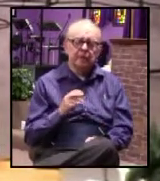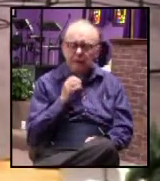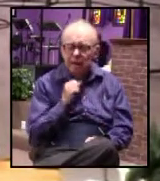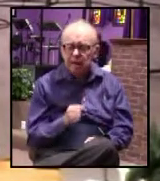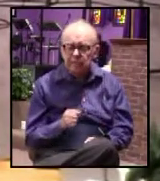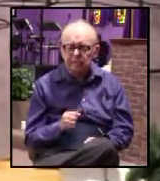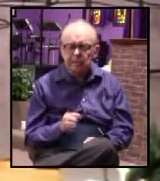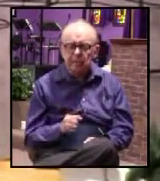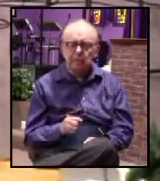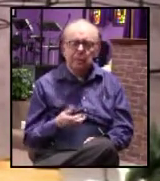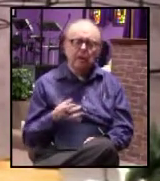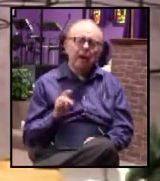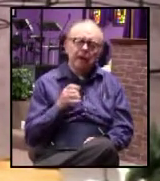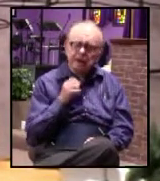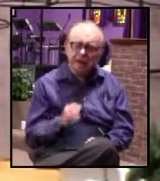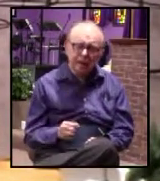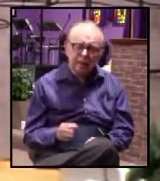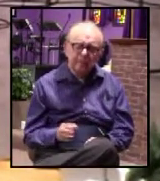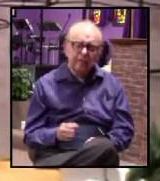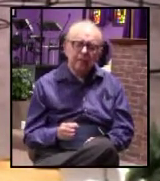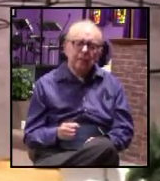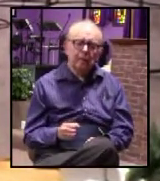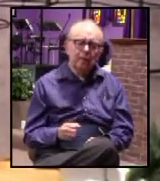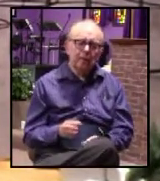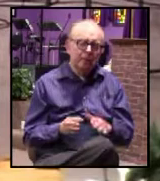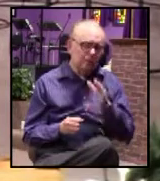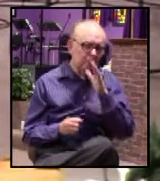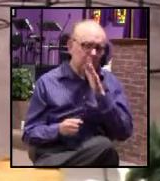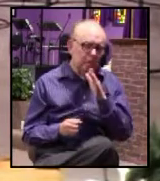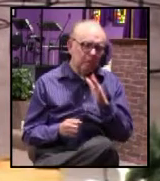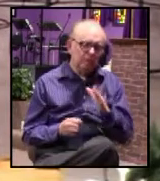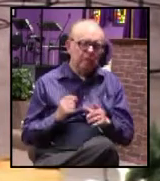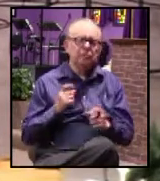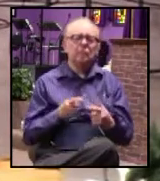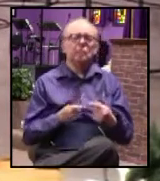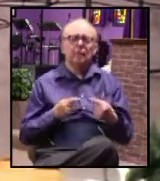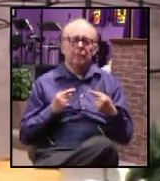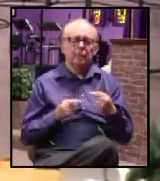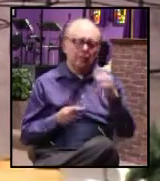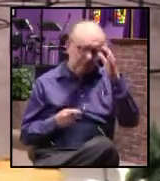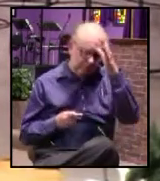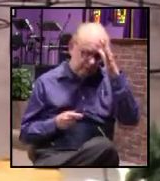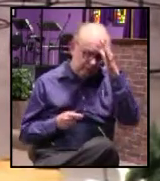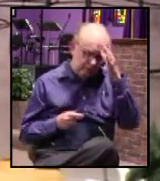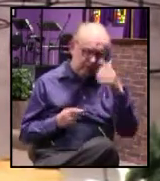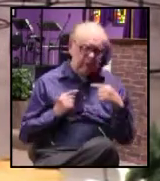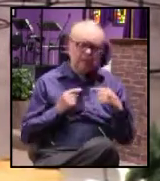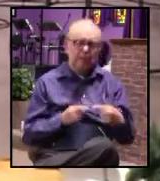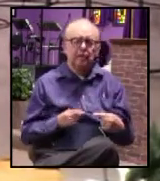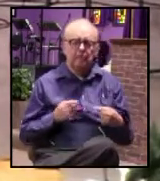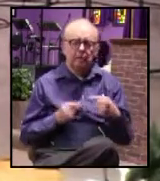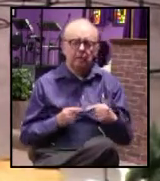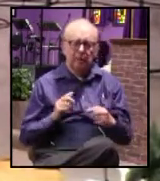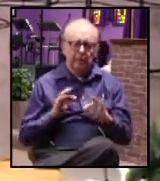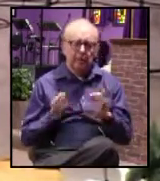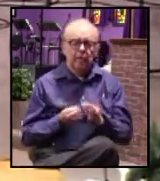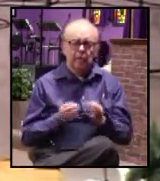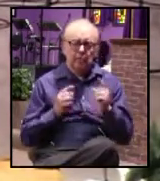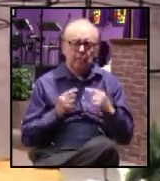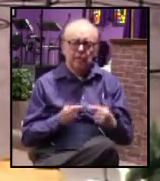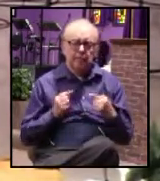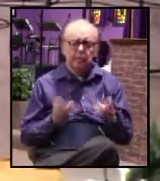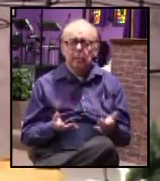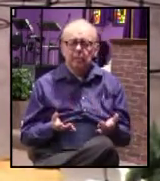17-year-old, an 18-year-old, a mother that's struggling, a father that's struggling, a family